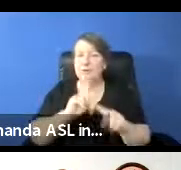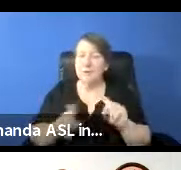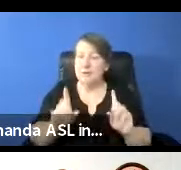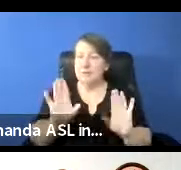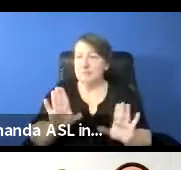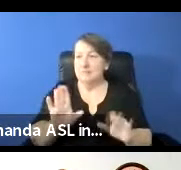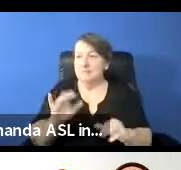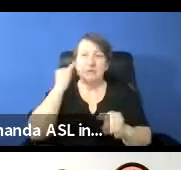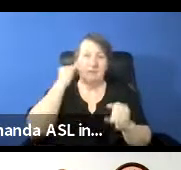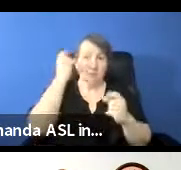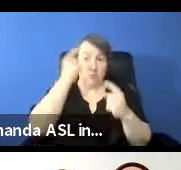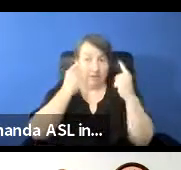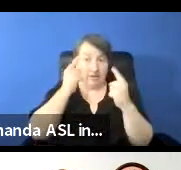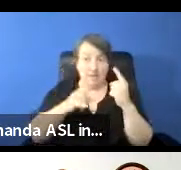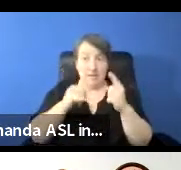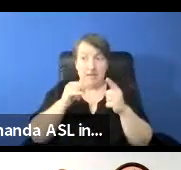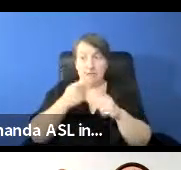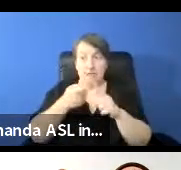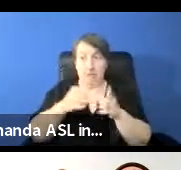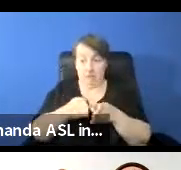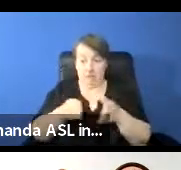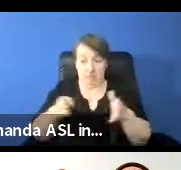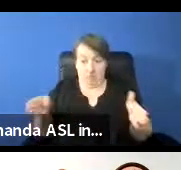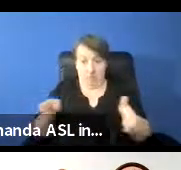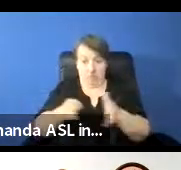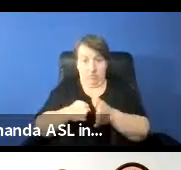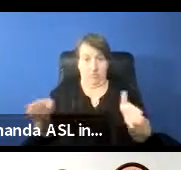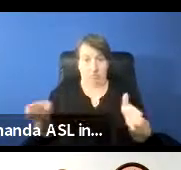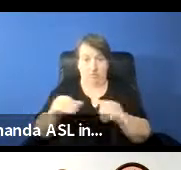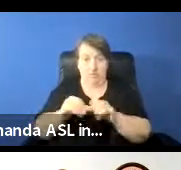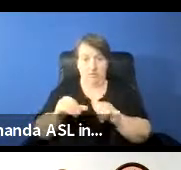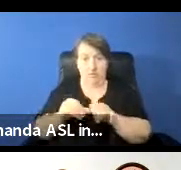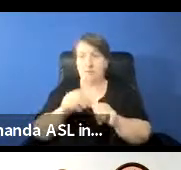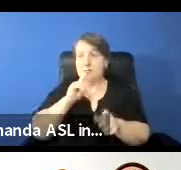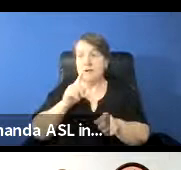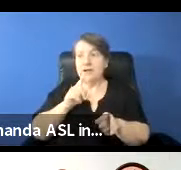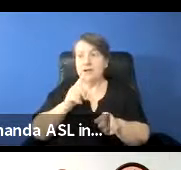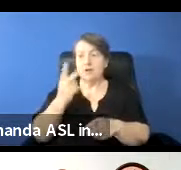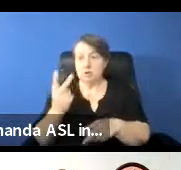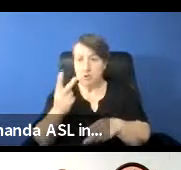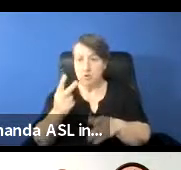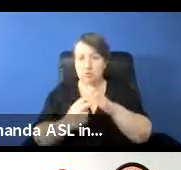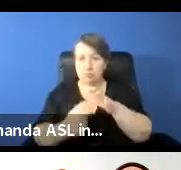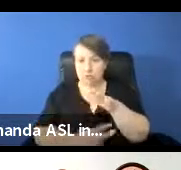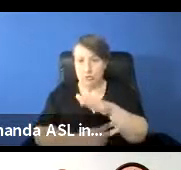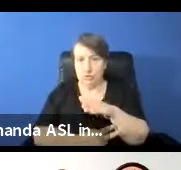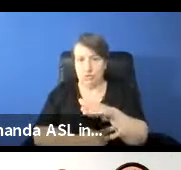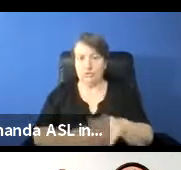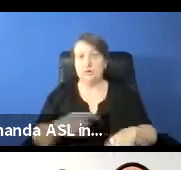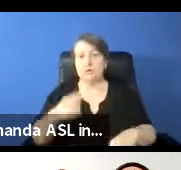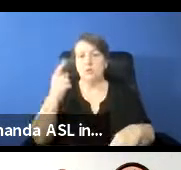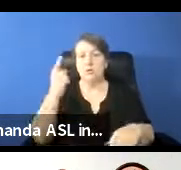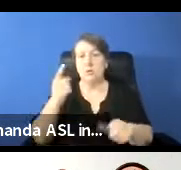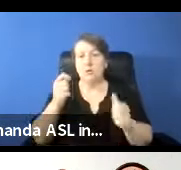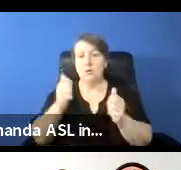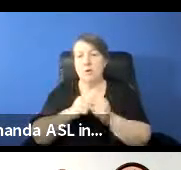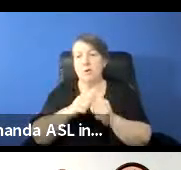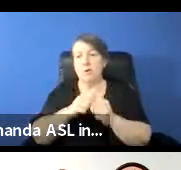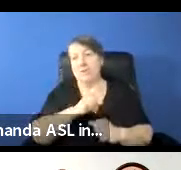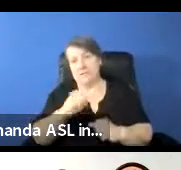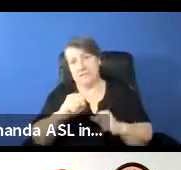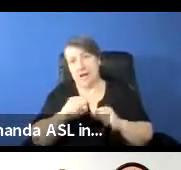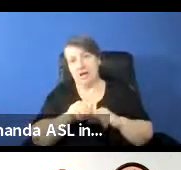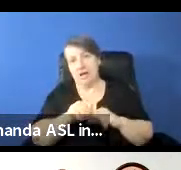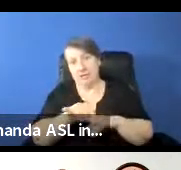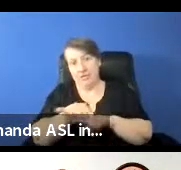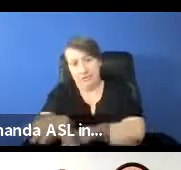think about that one from a width perspective, it actually was two bridges, one carrying southbound traffic